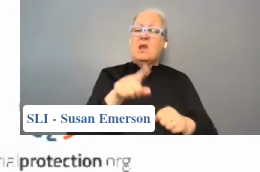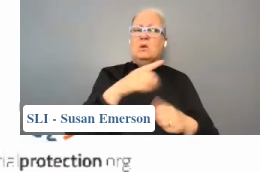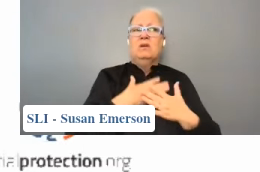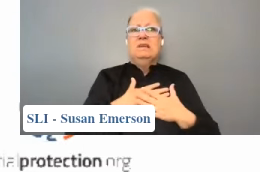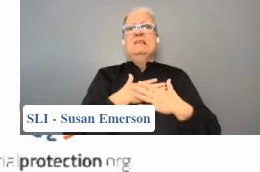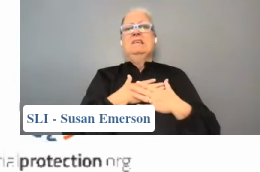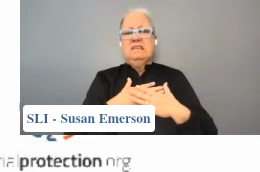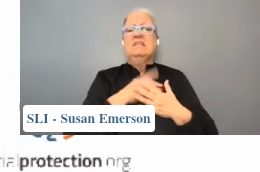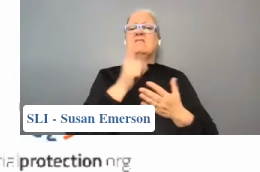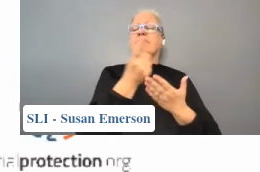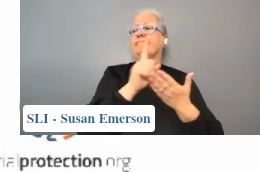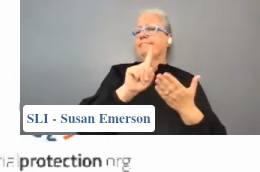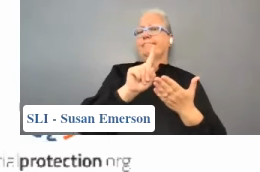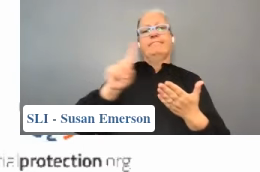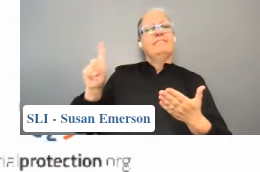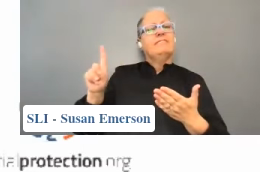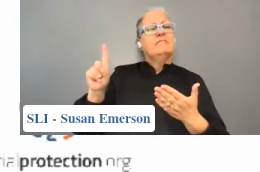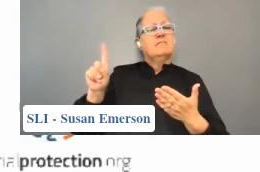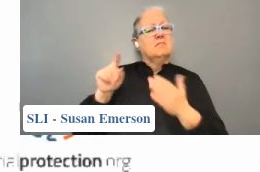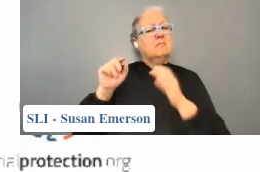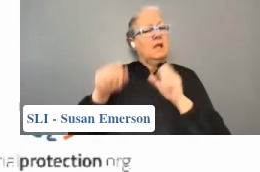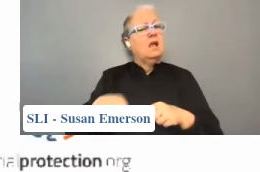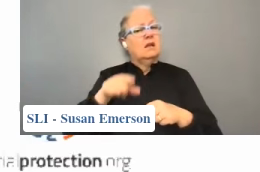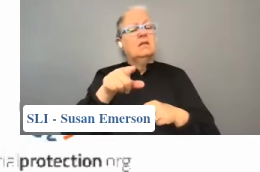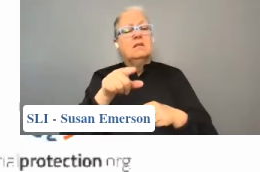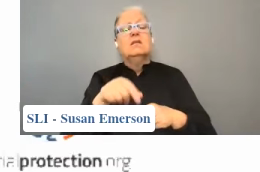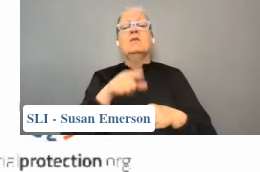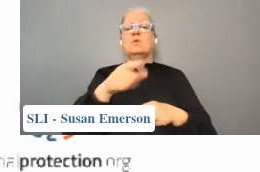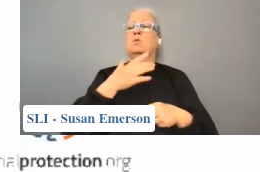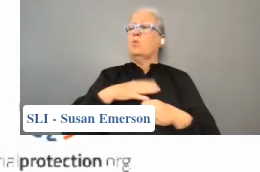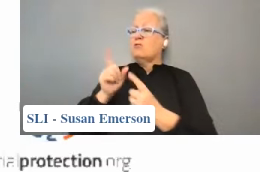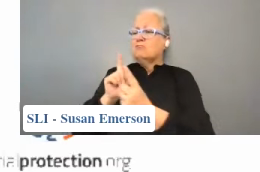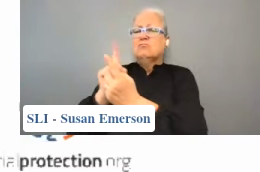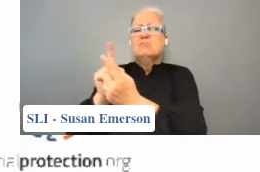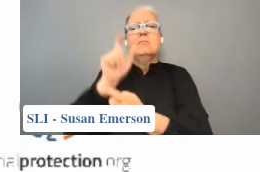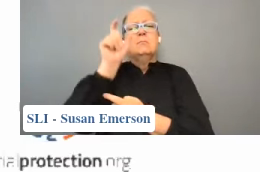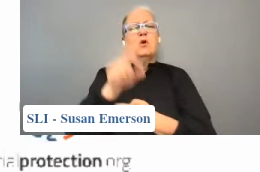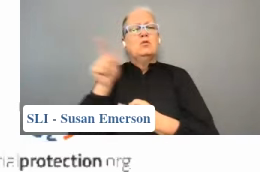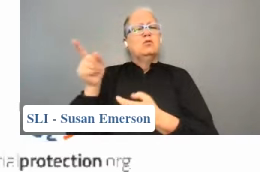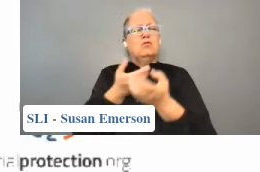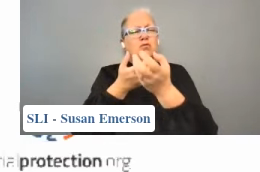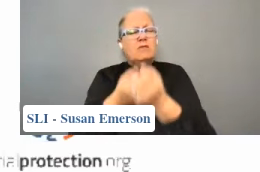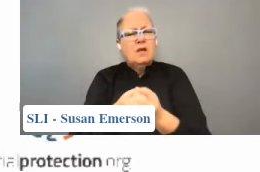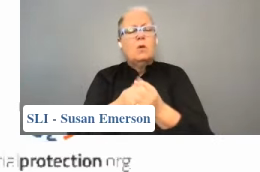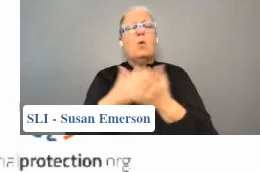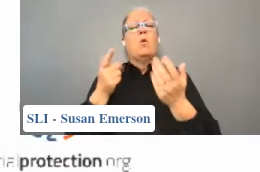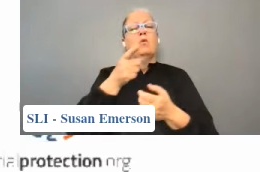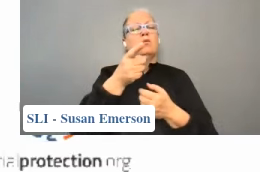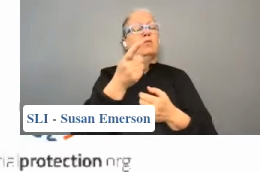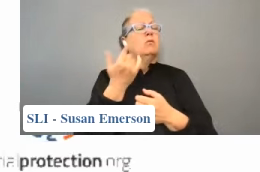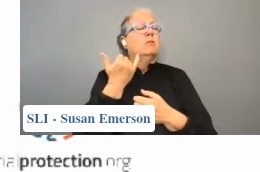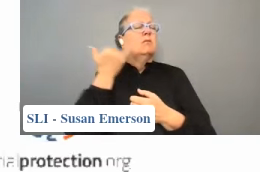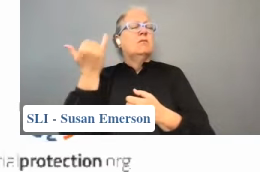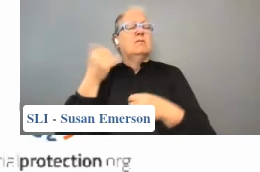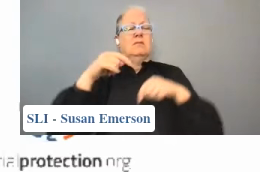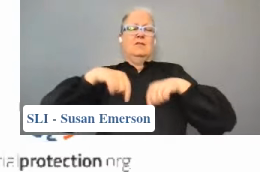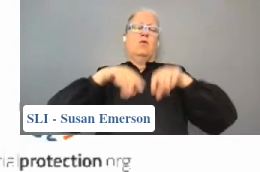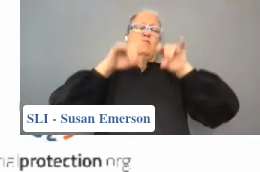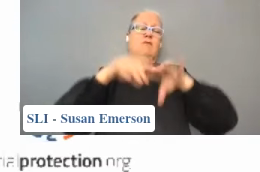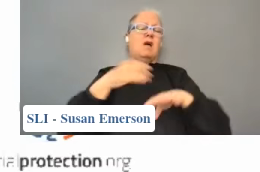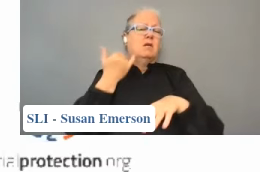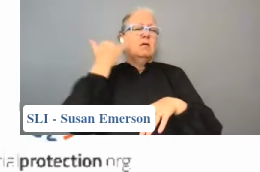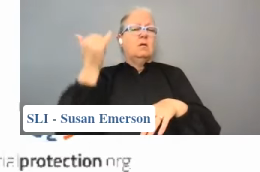and please seek out a person you trust or support services such as 1-800-RESPECT in Australia or a helpline